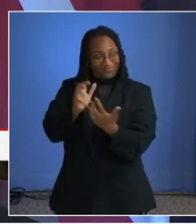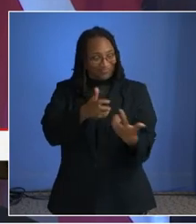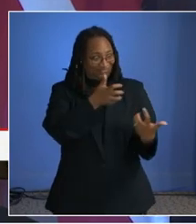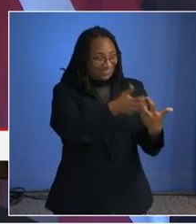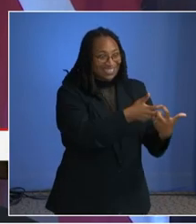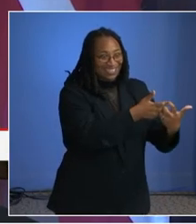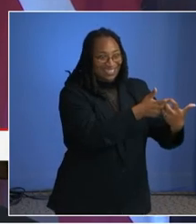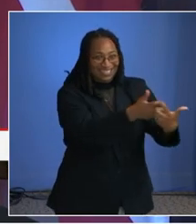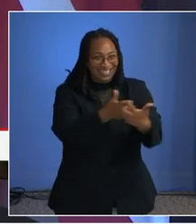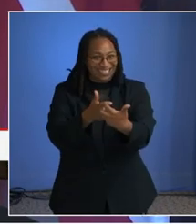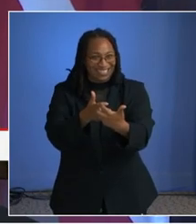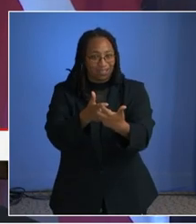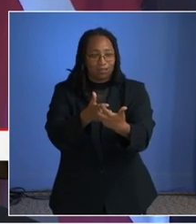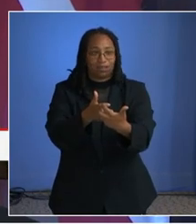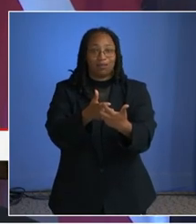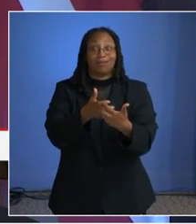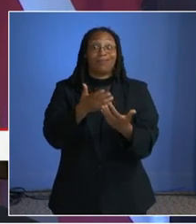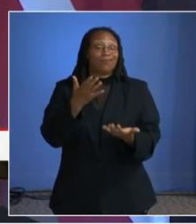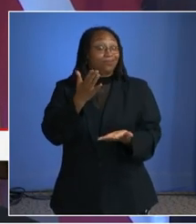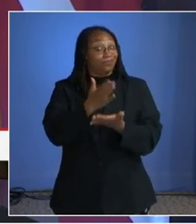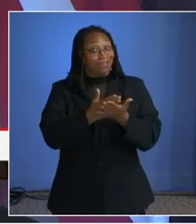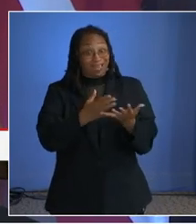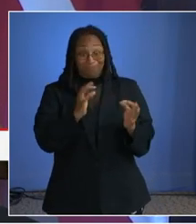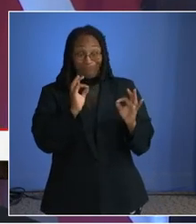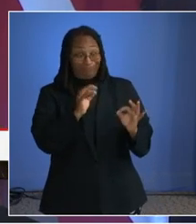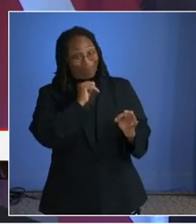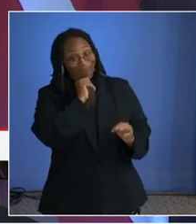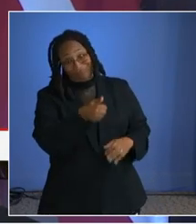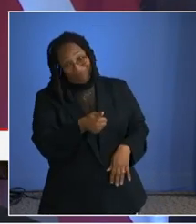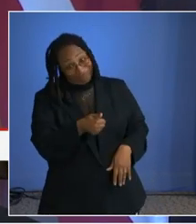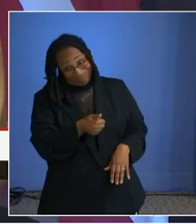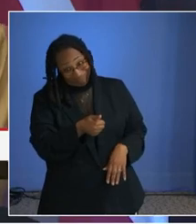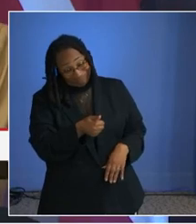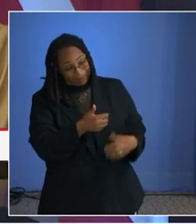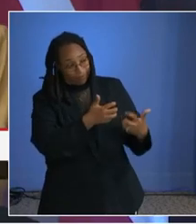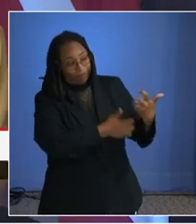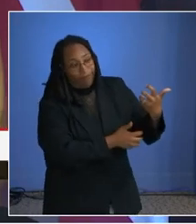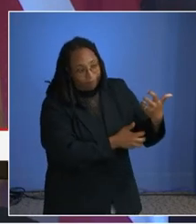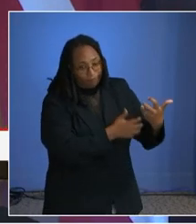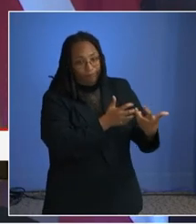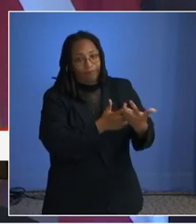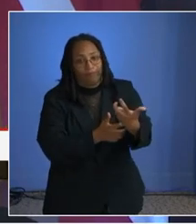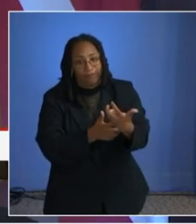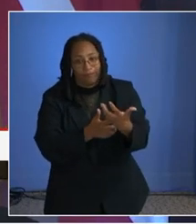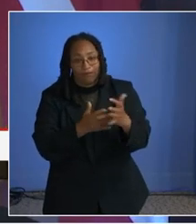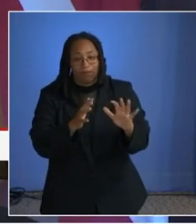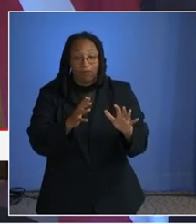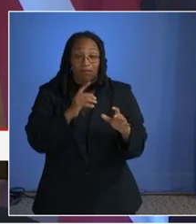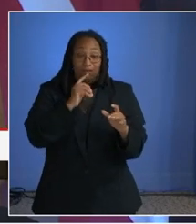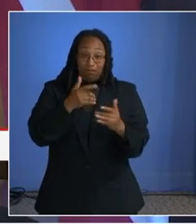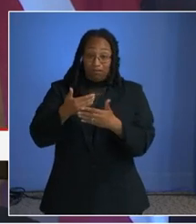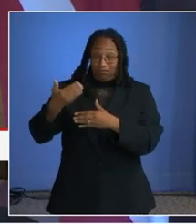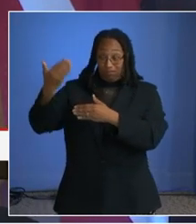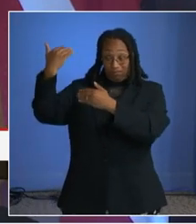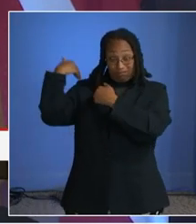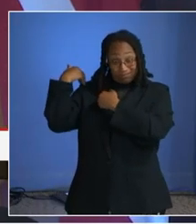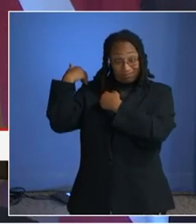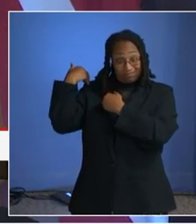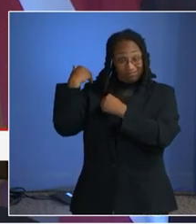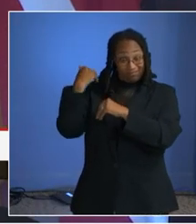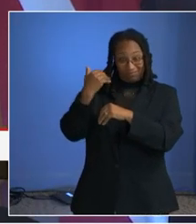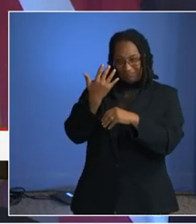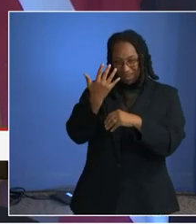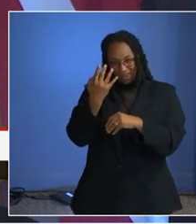over the last 3 to 5 years that have made our policy environment not conducive to safe